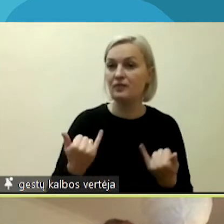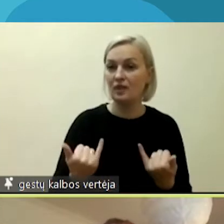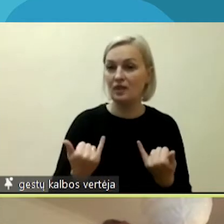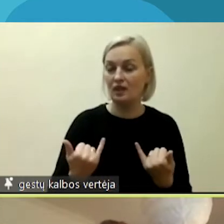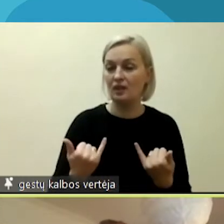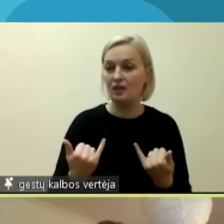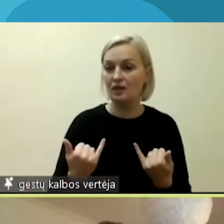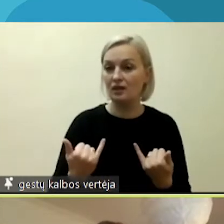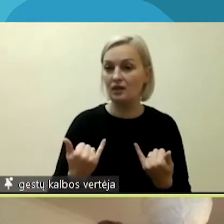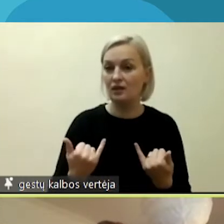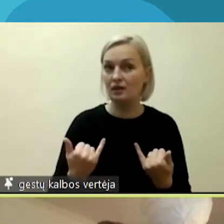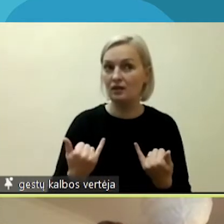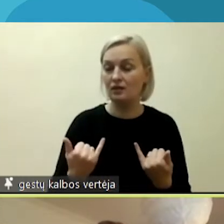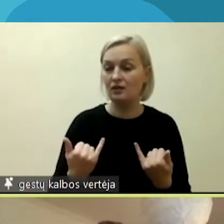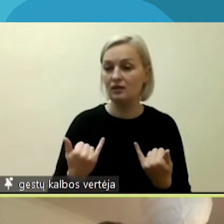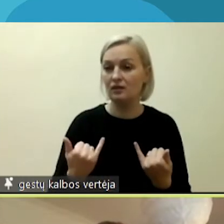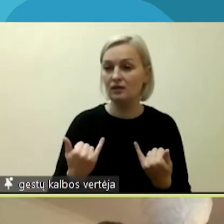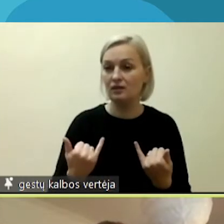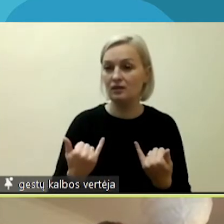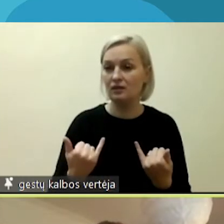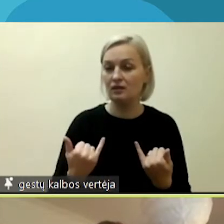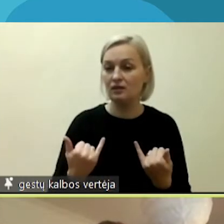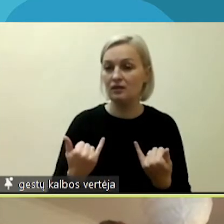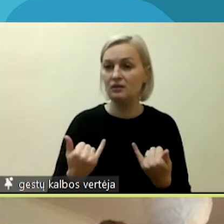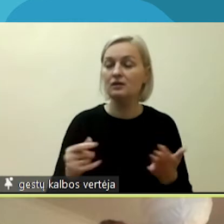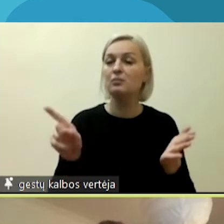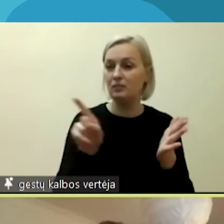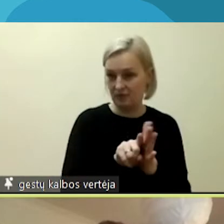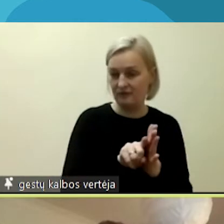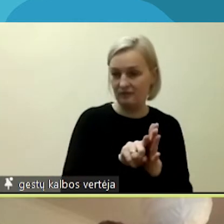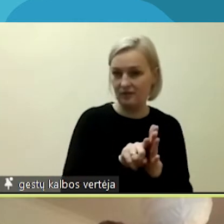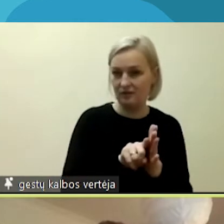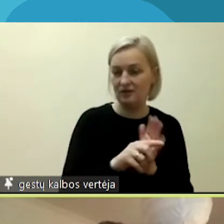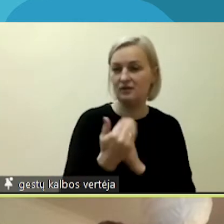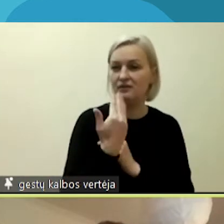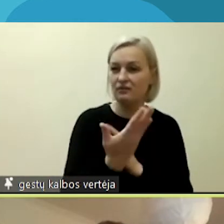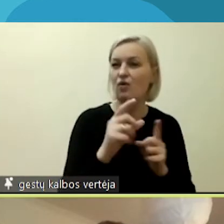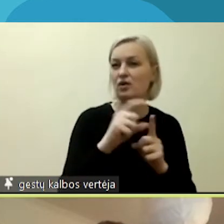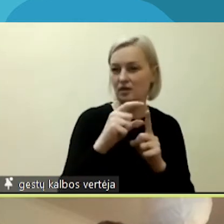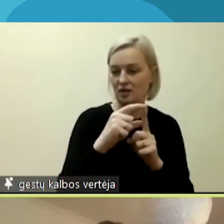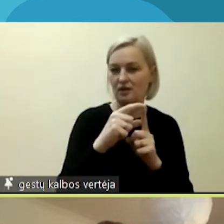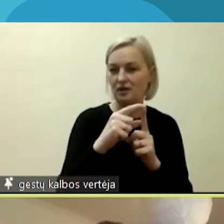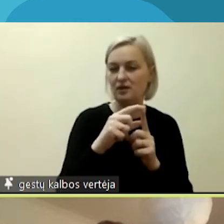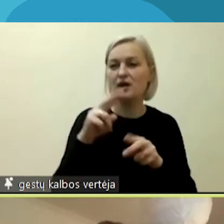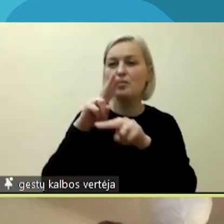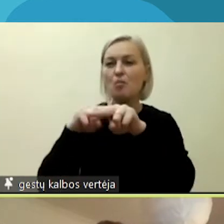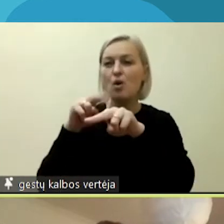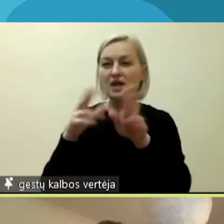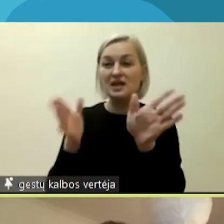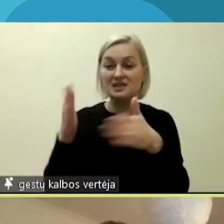hate crime elements tag on the police data system now. The police are bringing in a third-party reporting